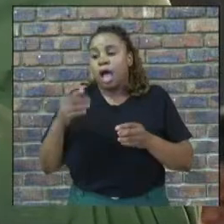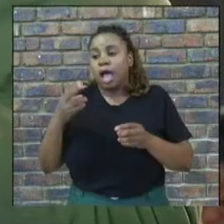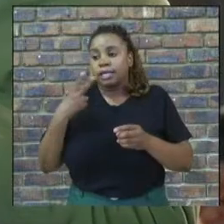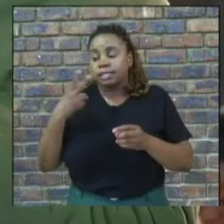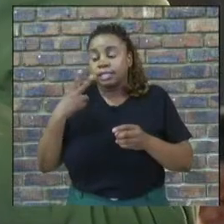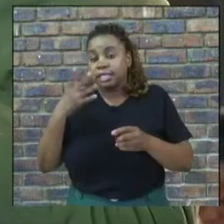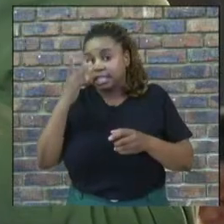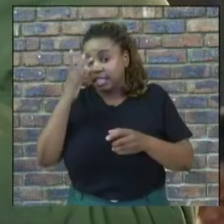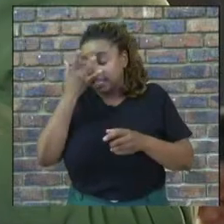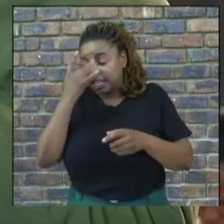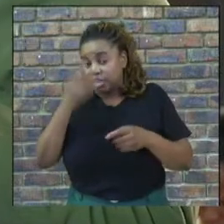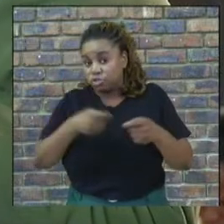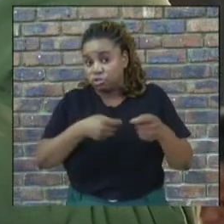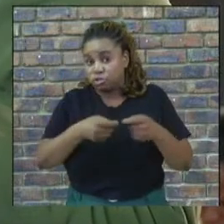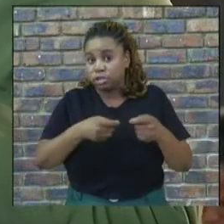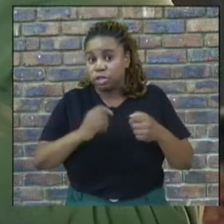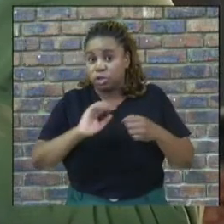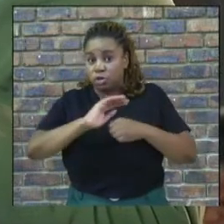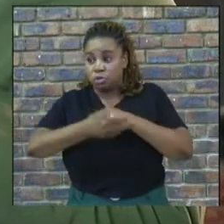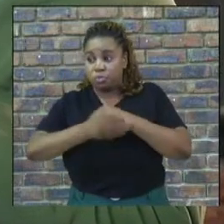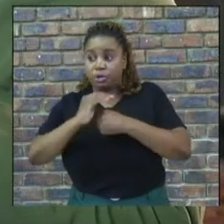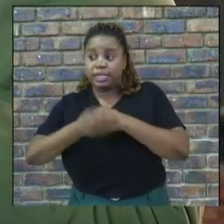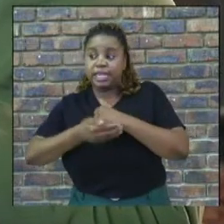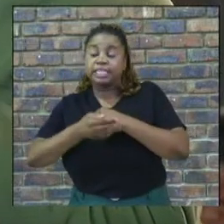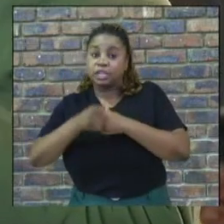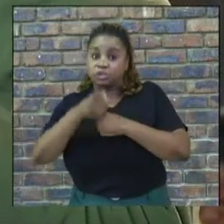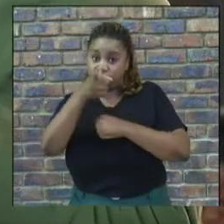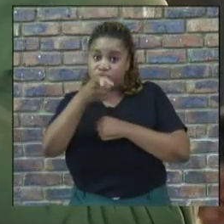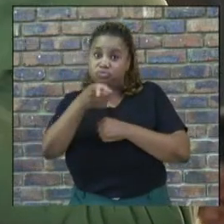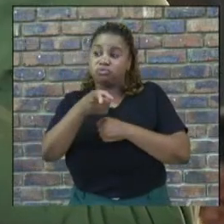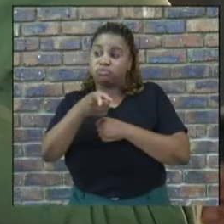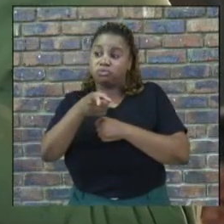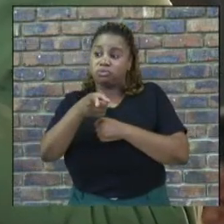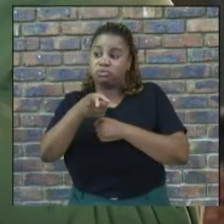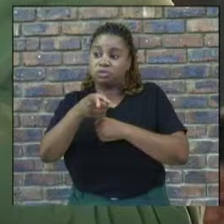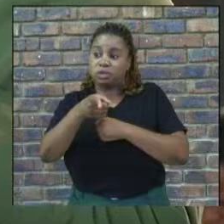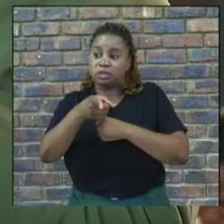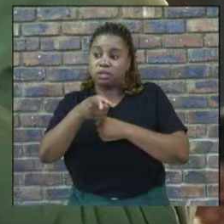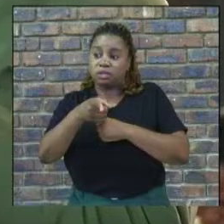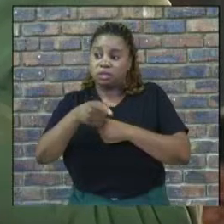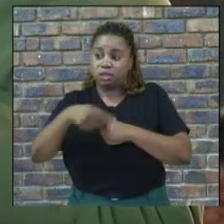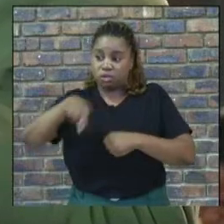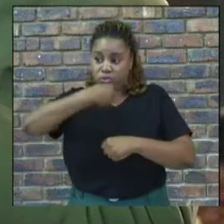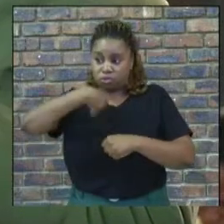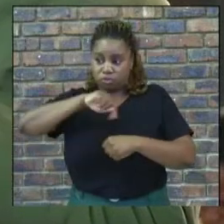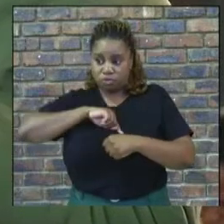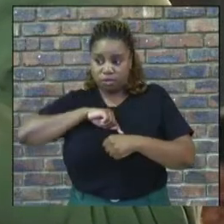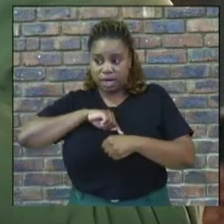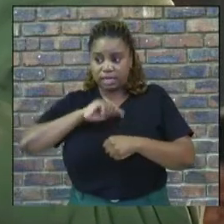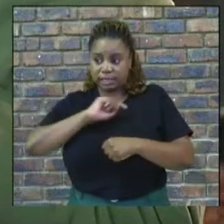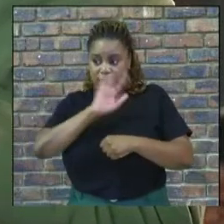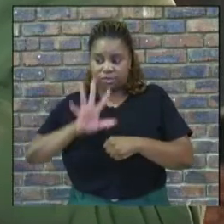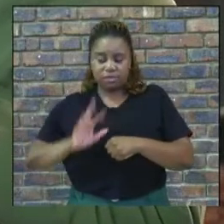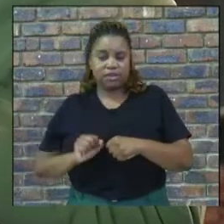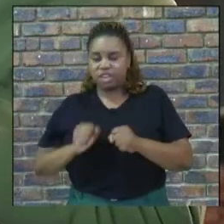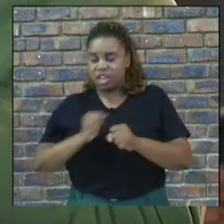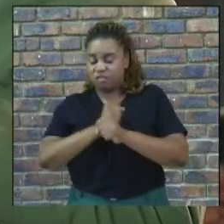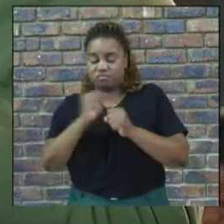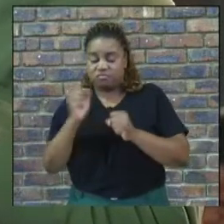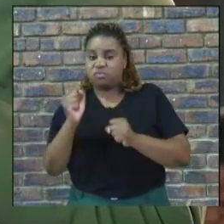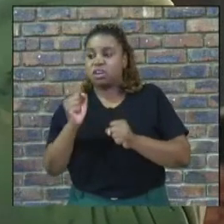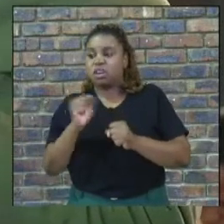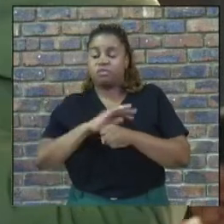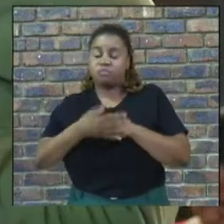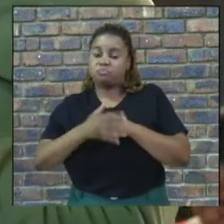South Africans are not protected. We are not hired, ha re thole mesebetsi, but